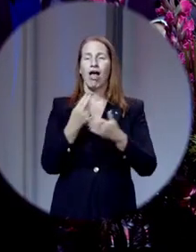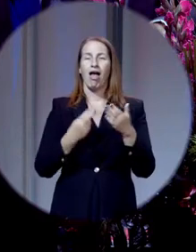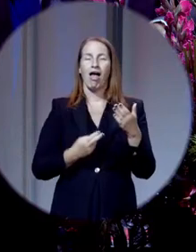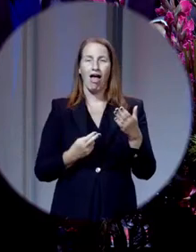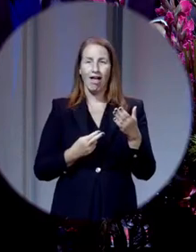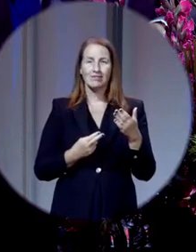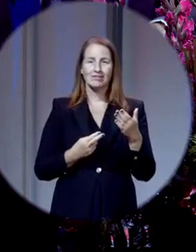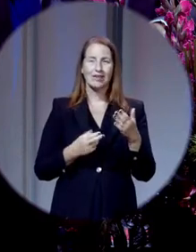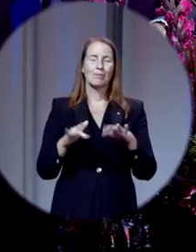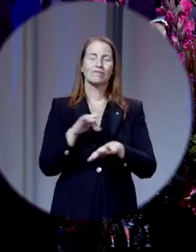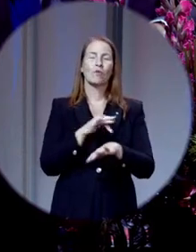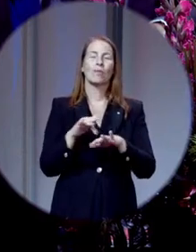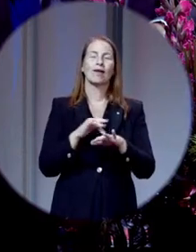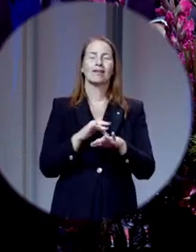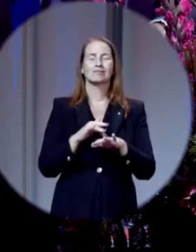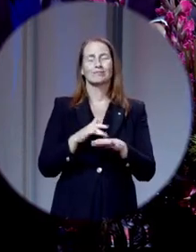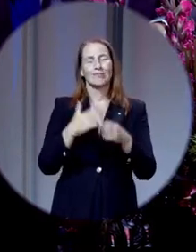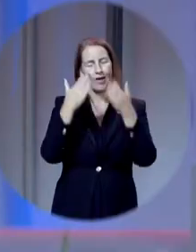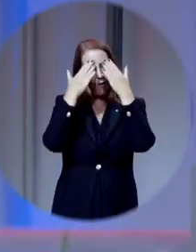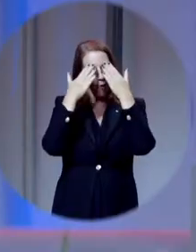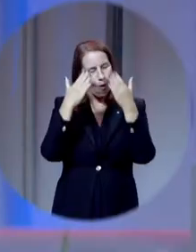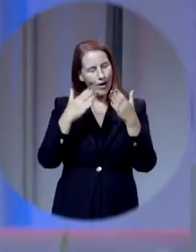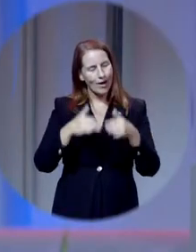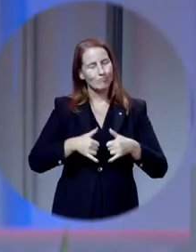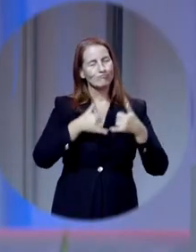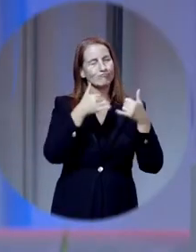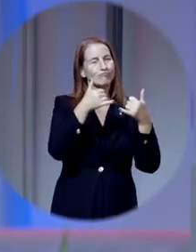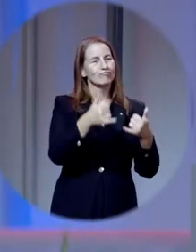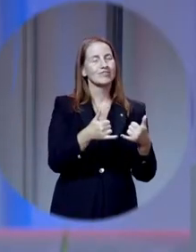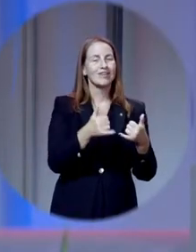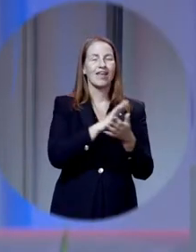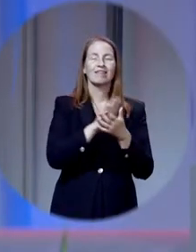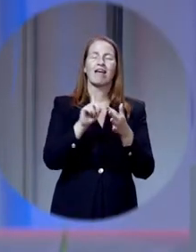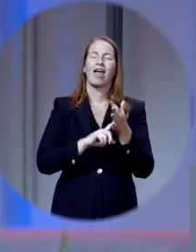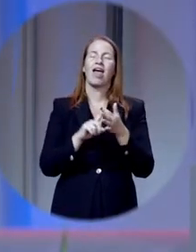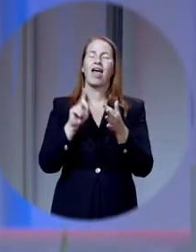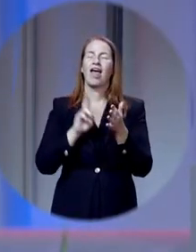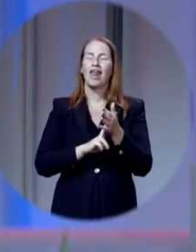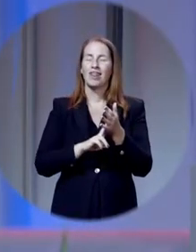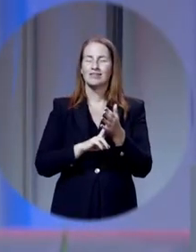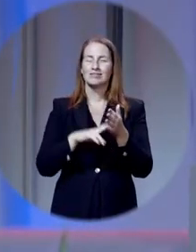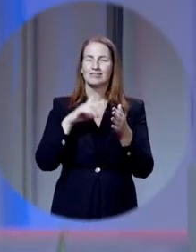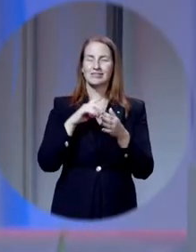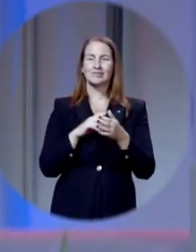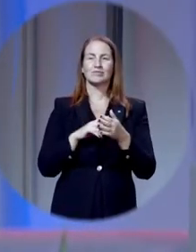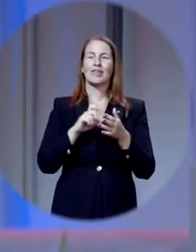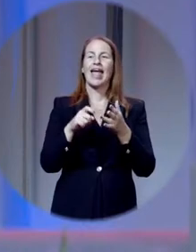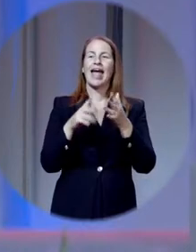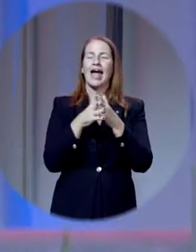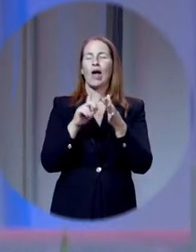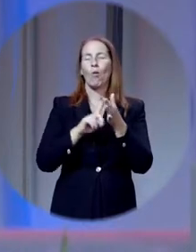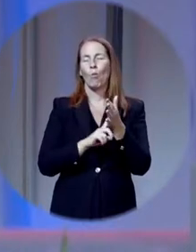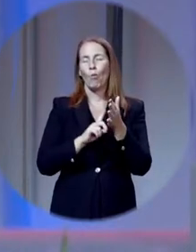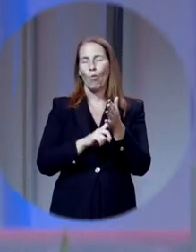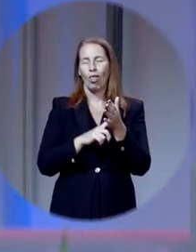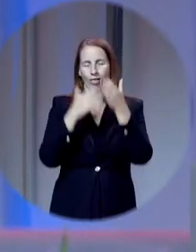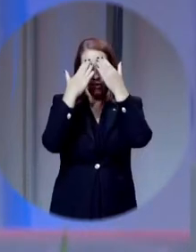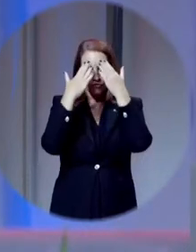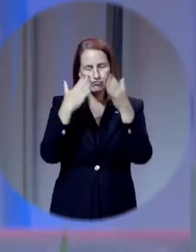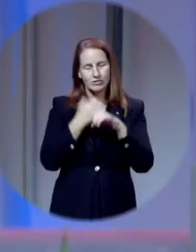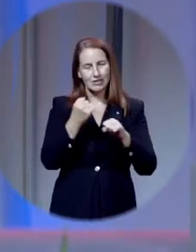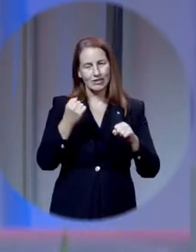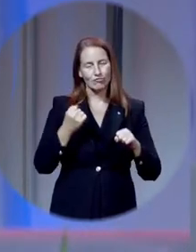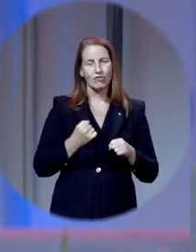and performance, it is my honor to present Helen Cummock for the honorary degree of Honorary Doctor of